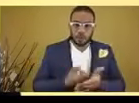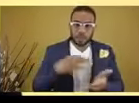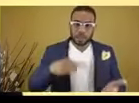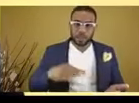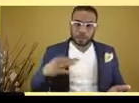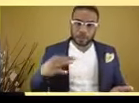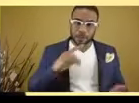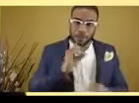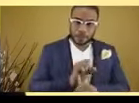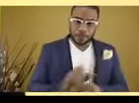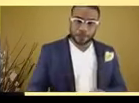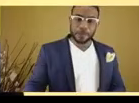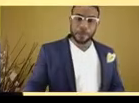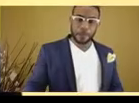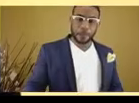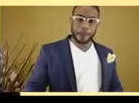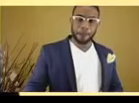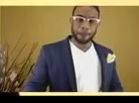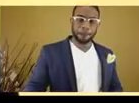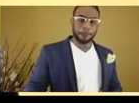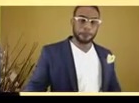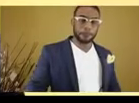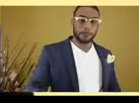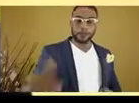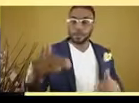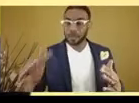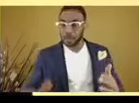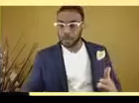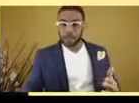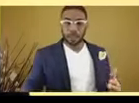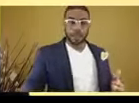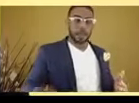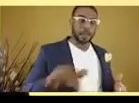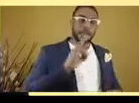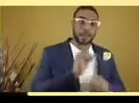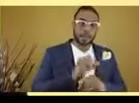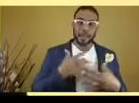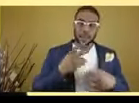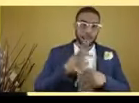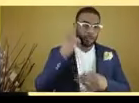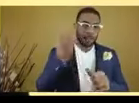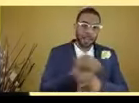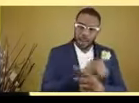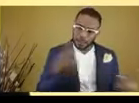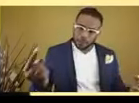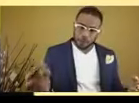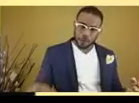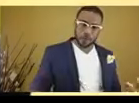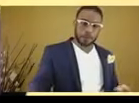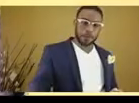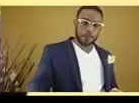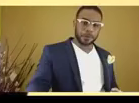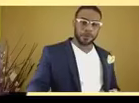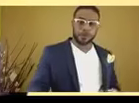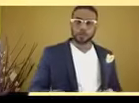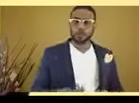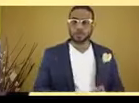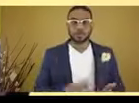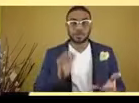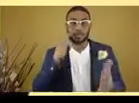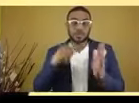guaranteed incomes and housing and guaranteed health care for everyone. This is just an